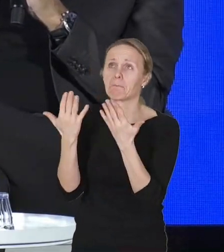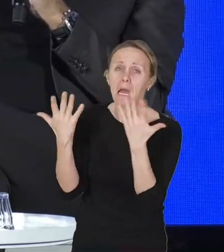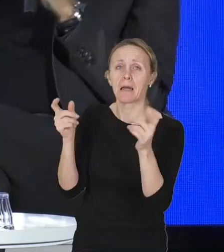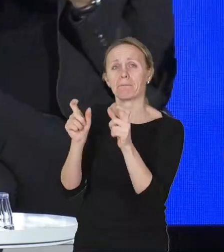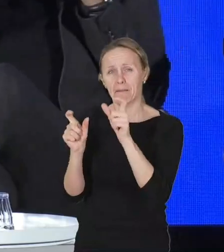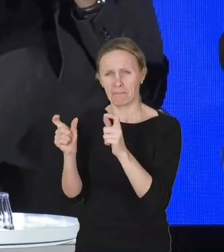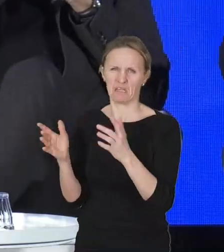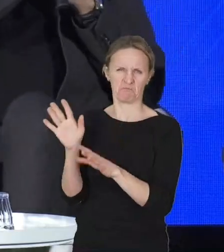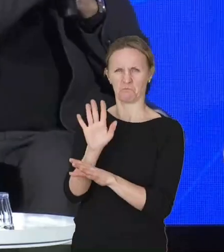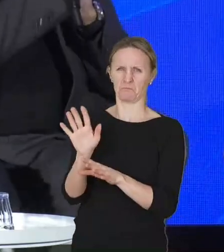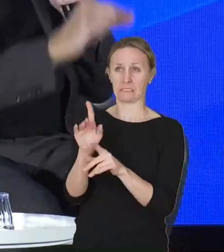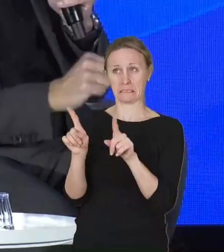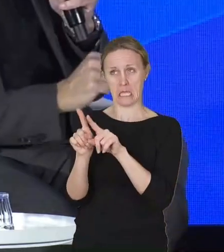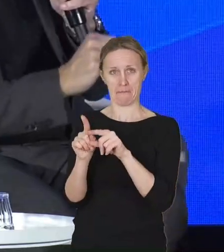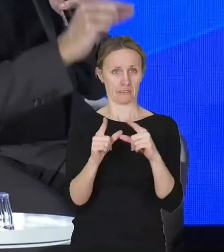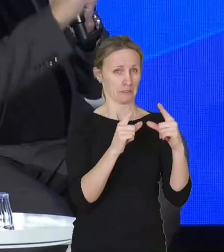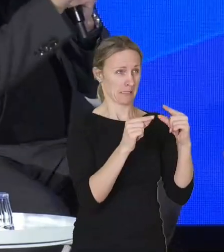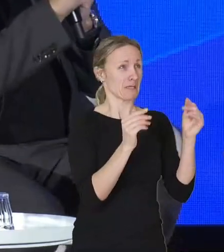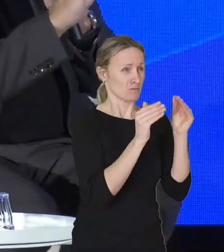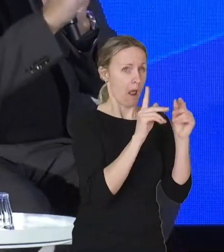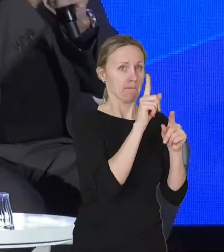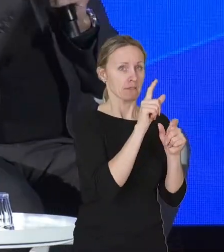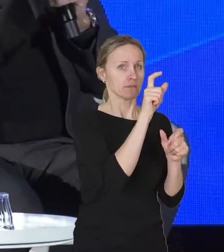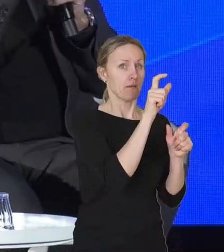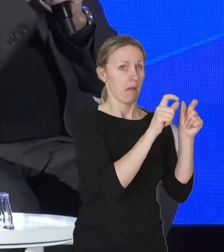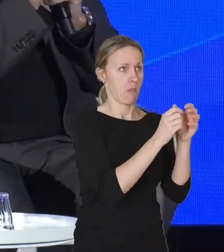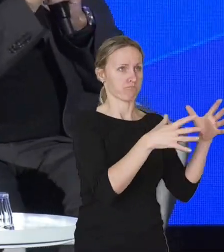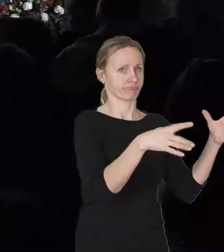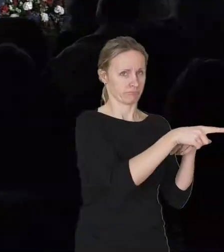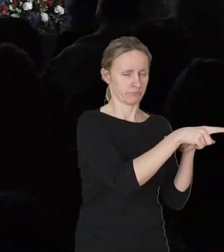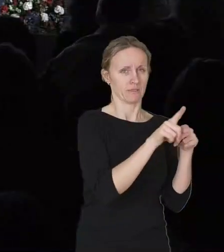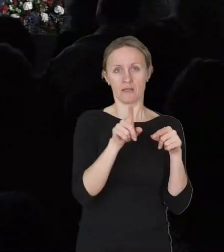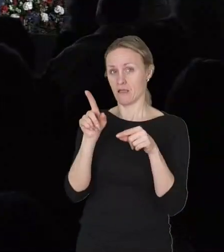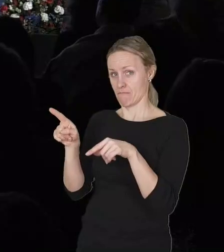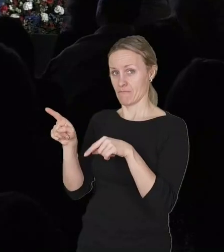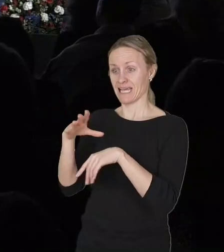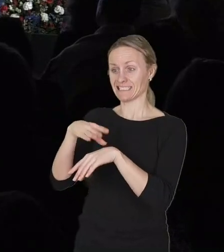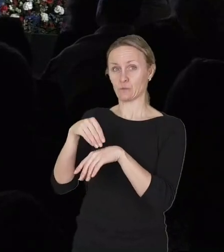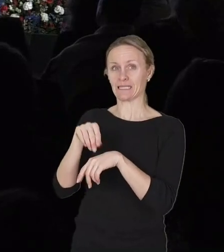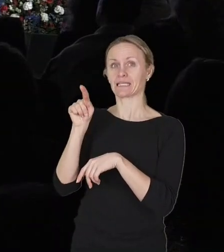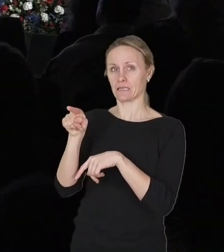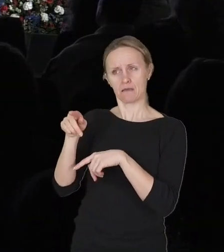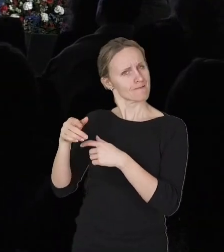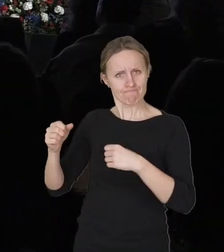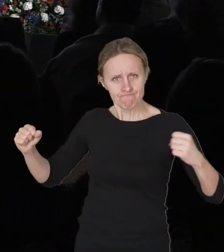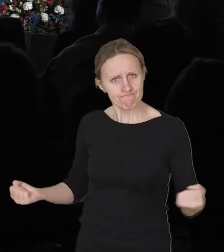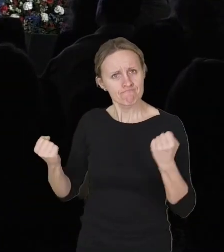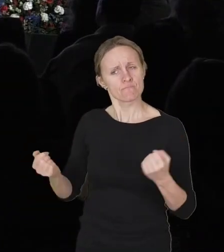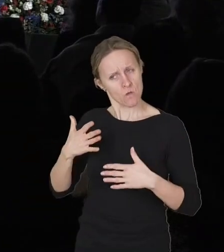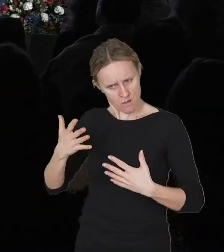I think the issue also that you bring up here in the specialization, I think we will be